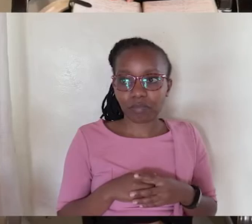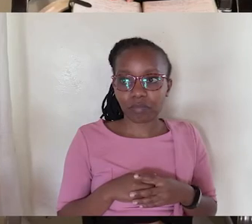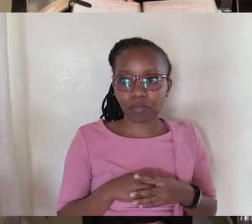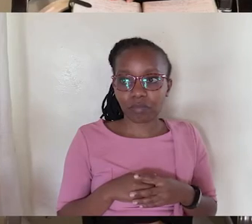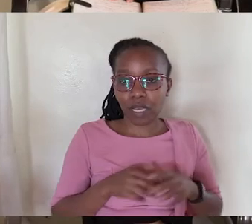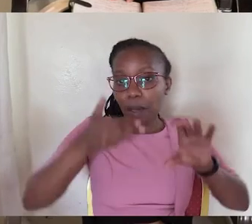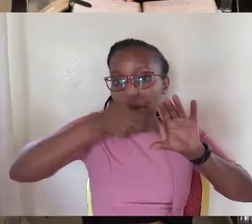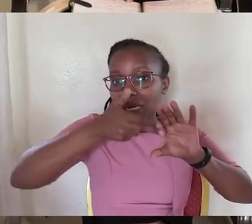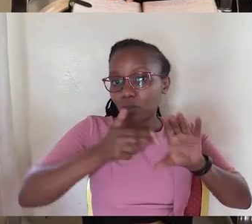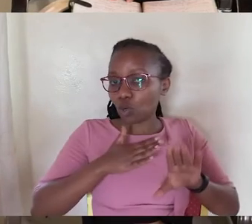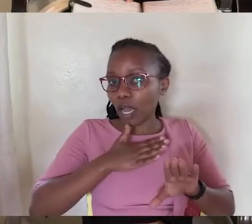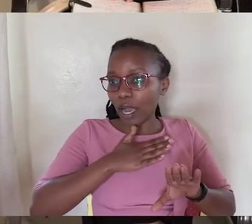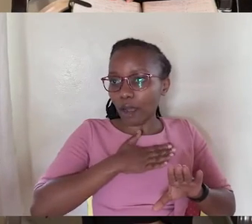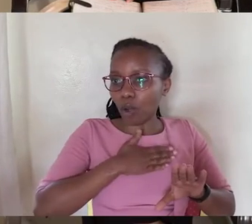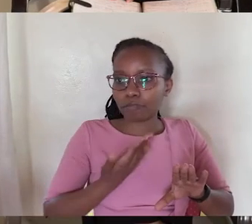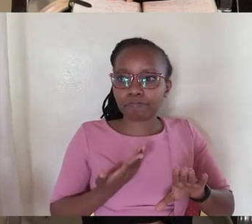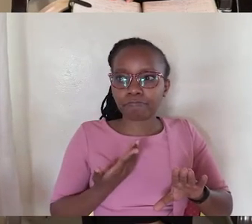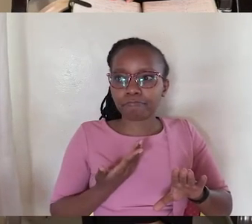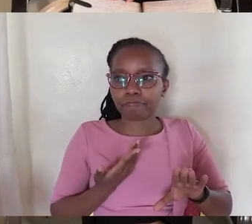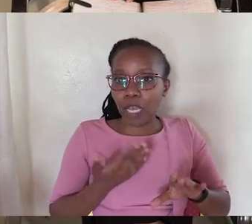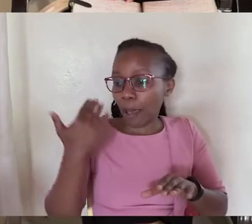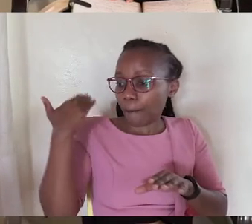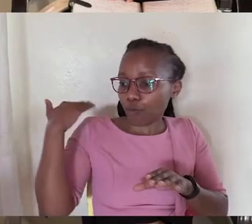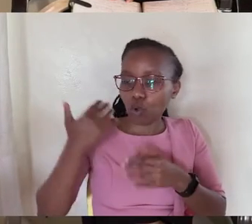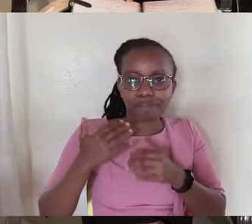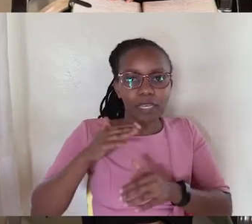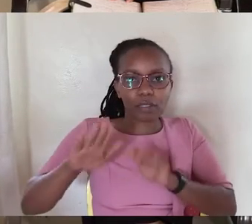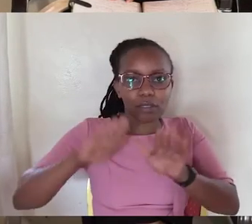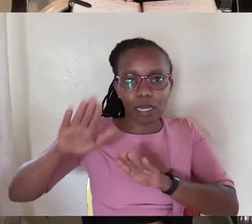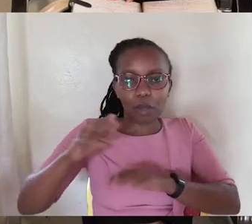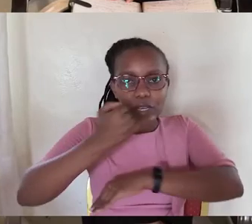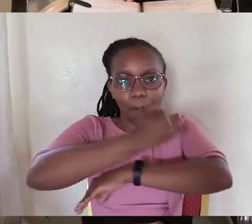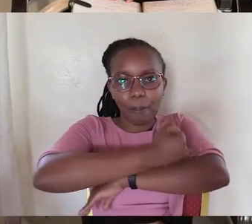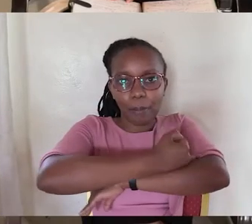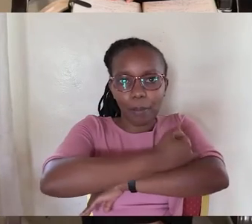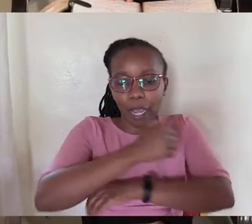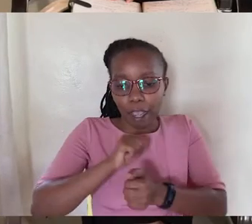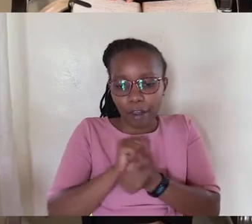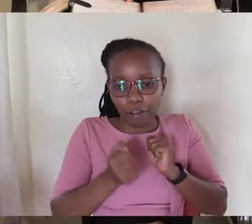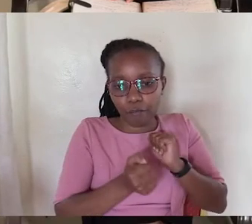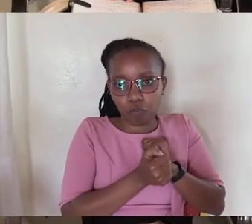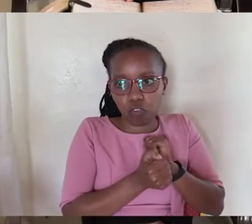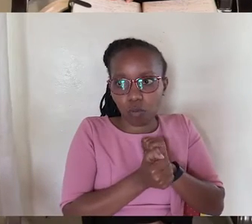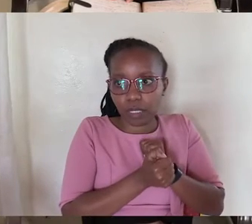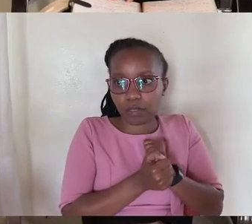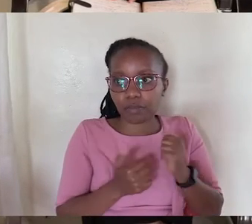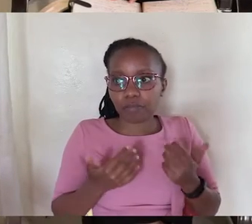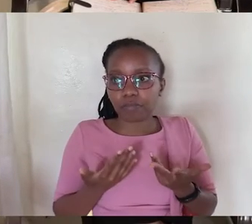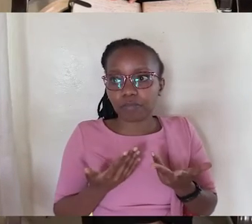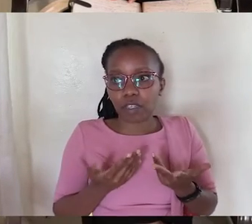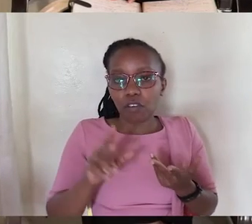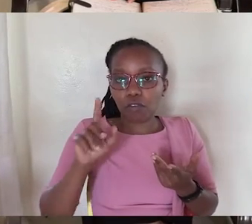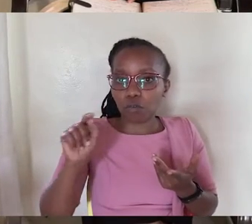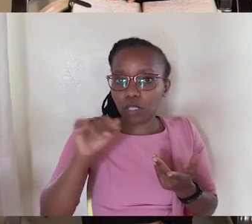our participation was really just filling. It was just the initial stages of institutional reforms that we had asked for from the